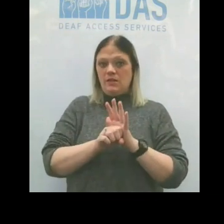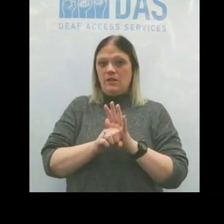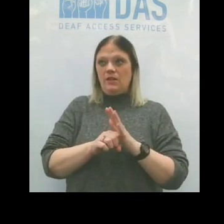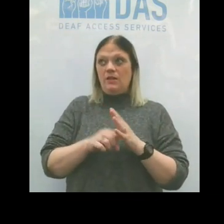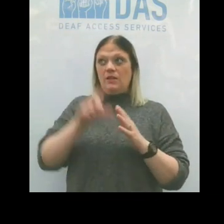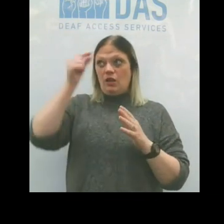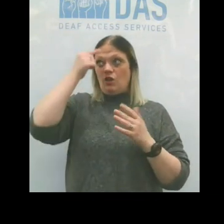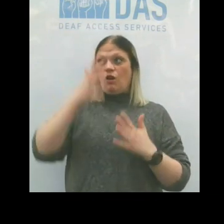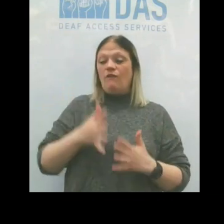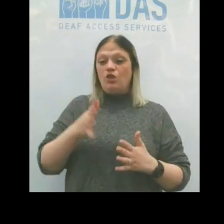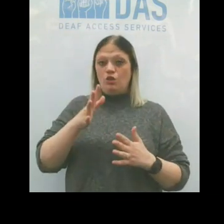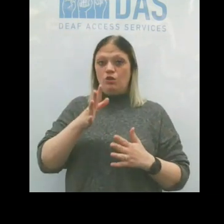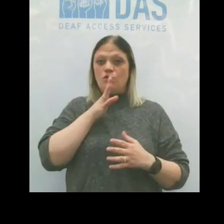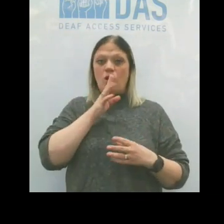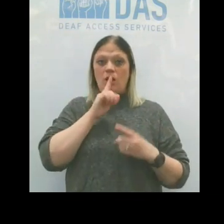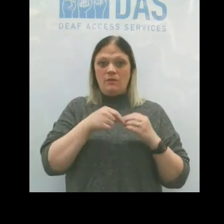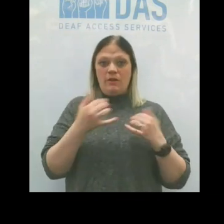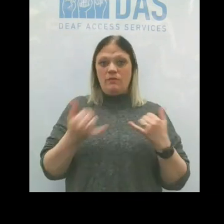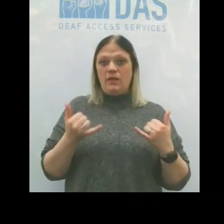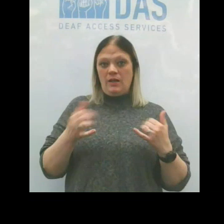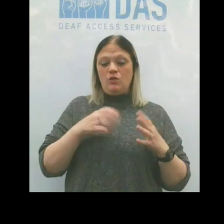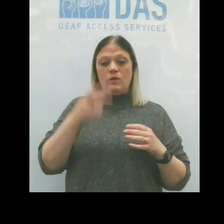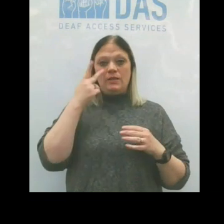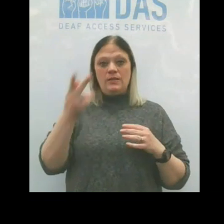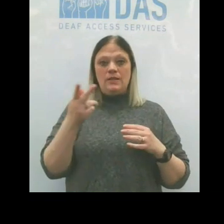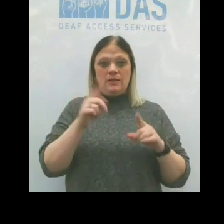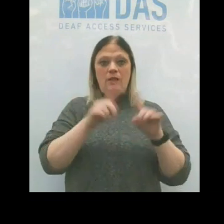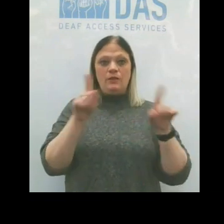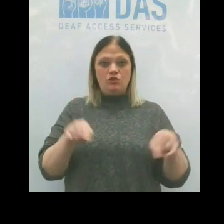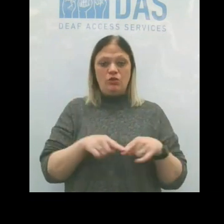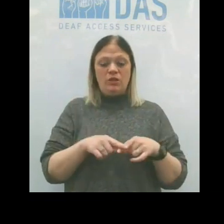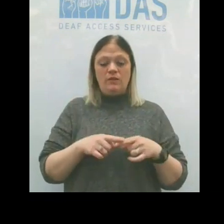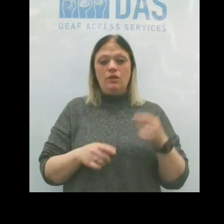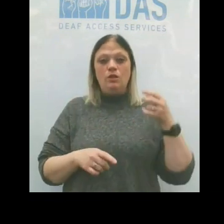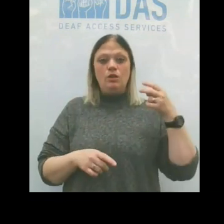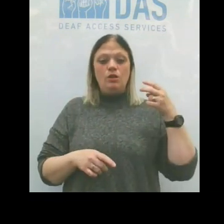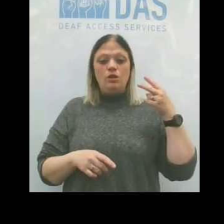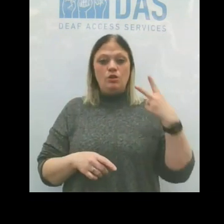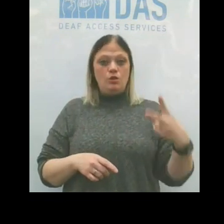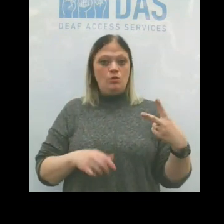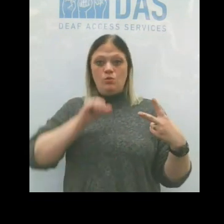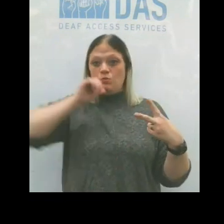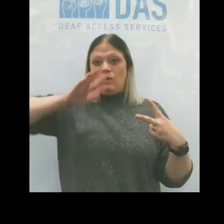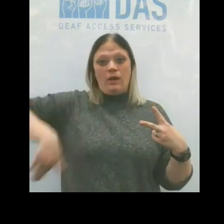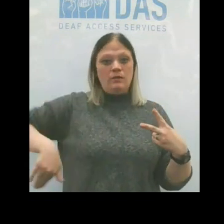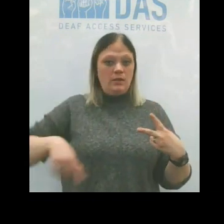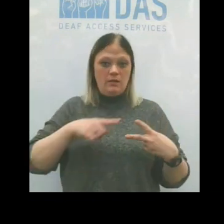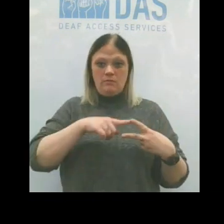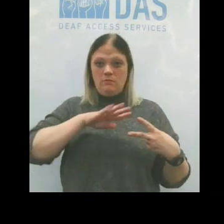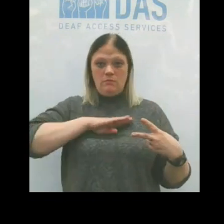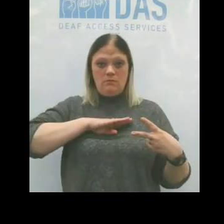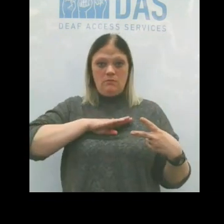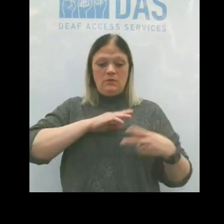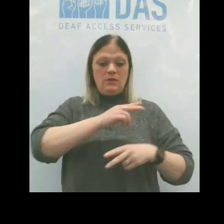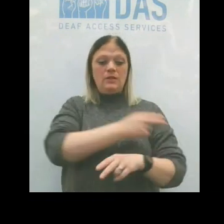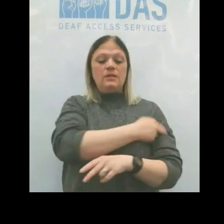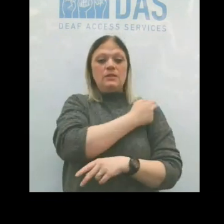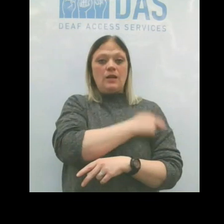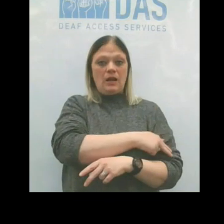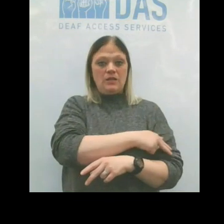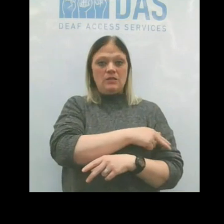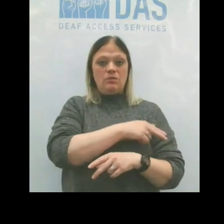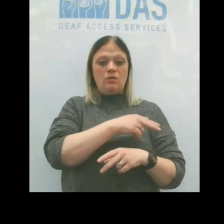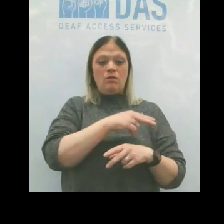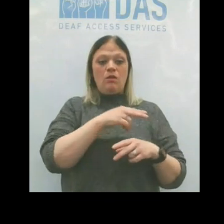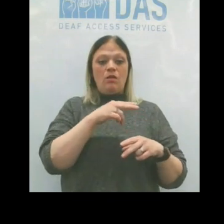Governor Cuomo earlier today. You can see it on the screen. The 2 things that we have not yet met, which is our hospitalization